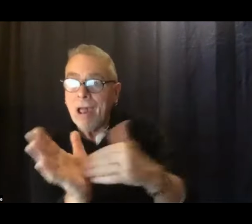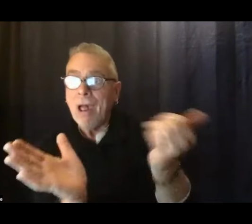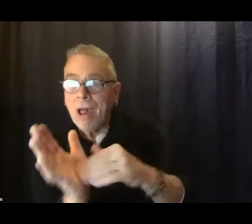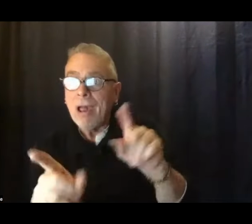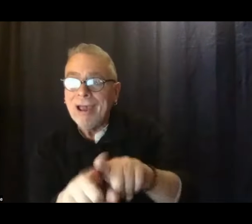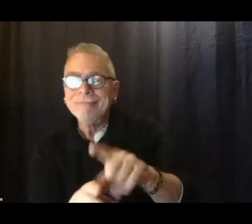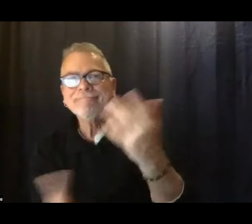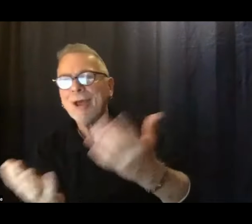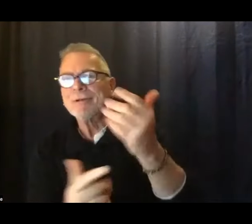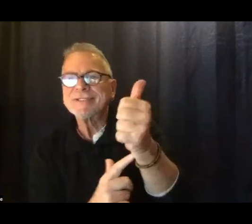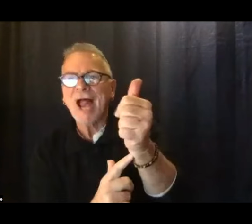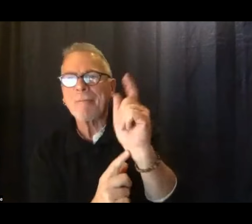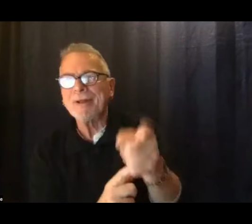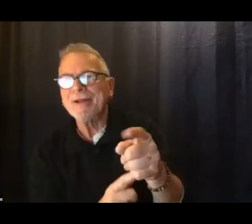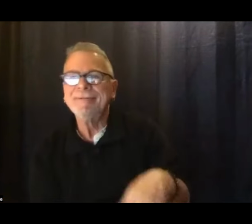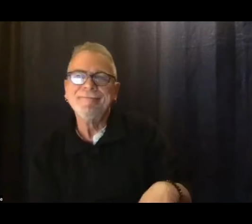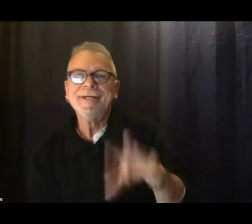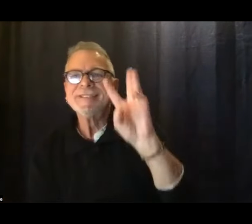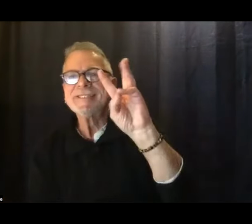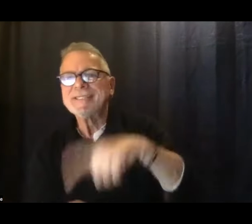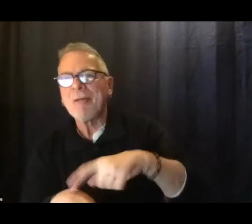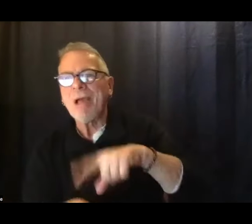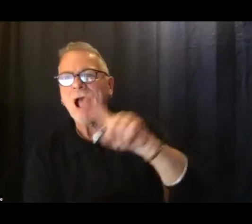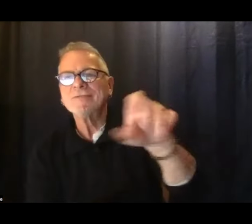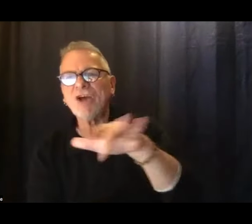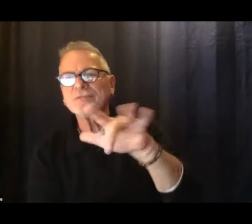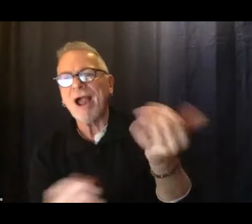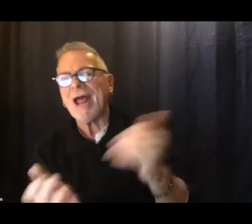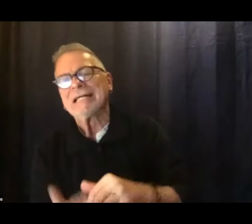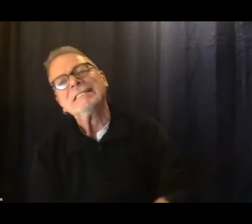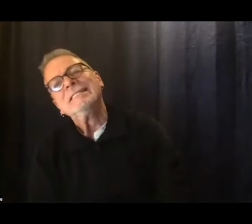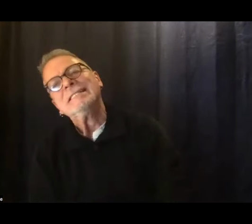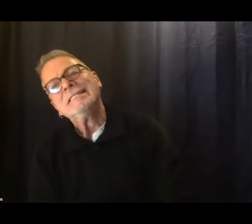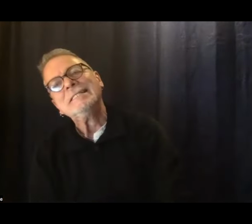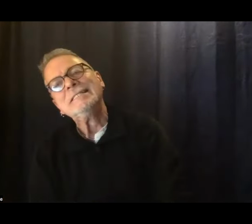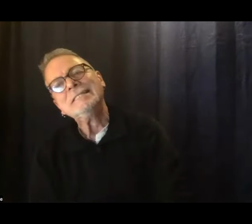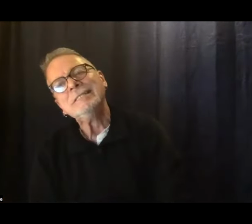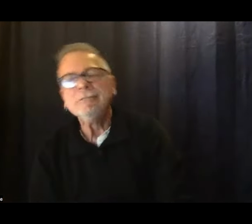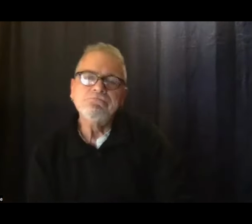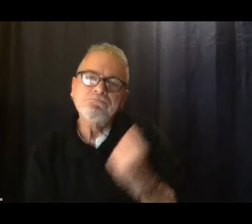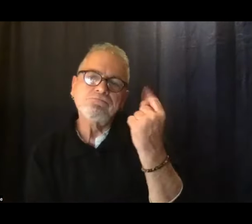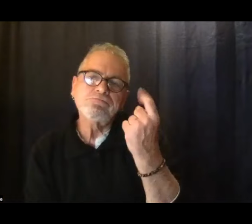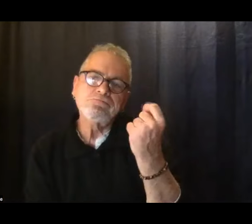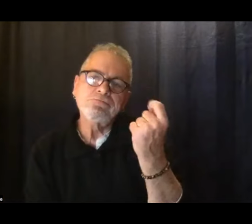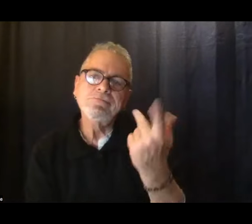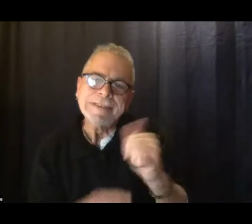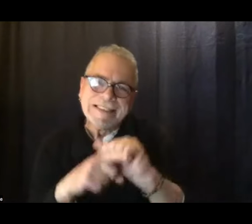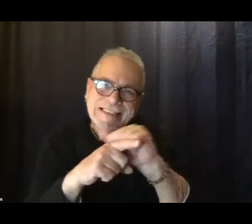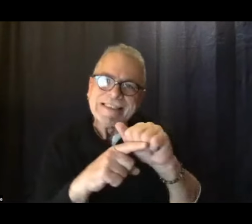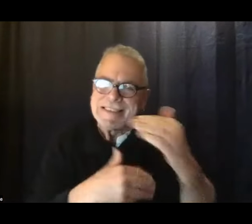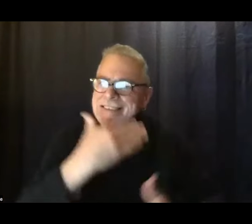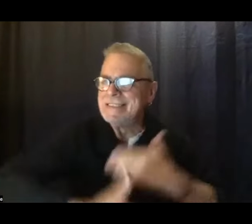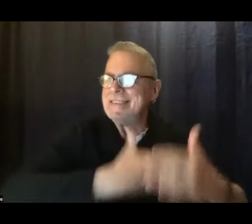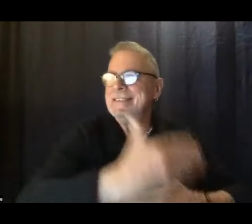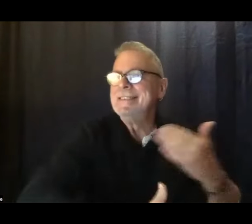practice that repetition. If you're asking for it again and again and again, maybe 10, 6 different times that you're asking for that